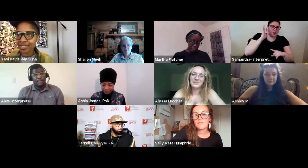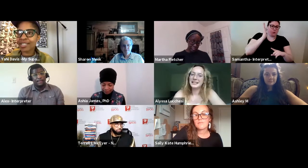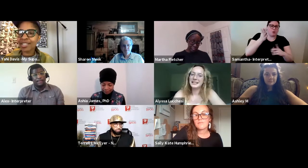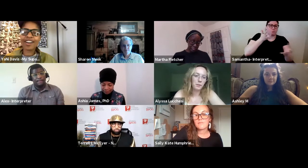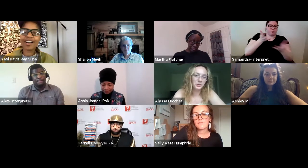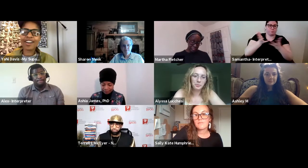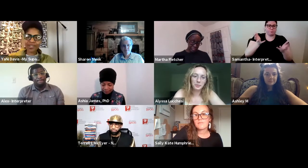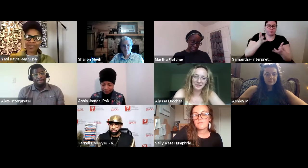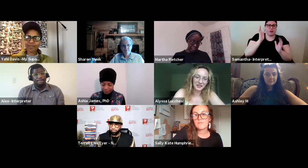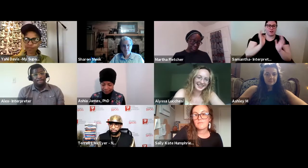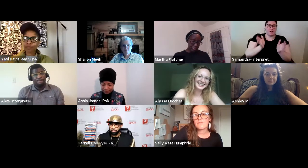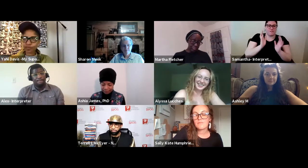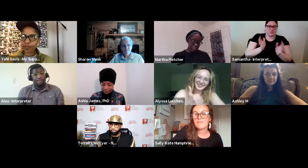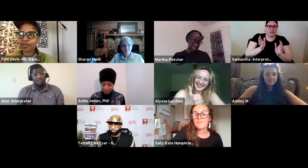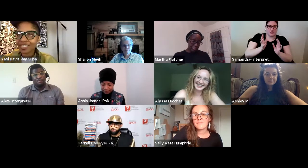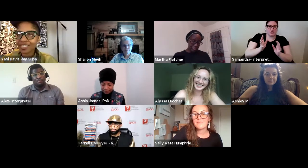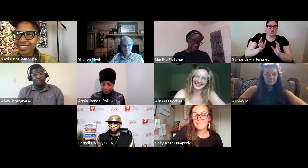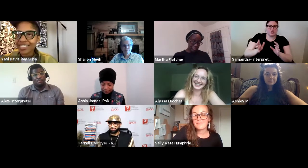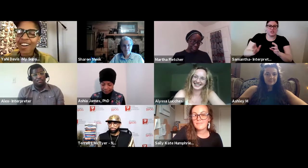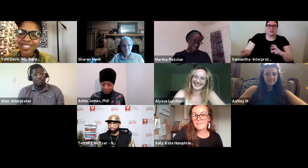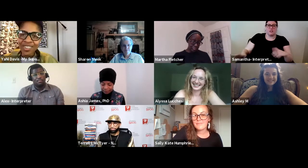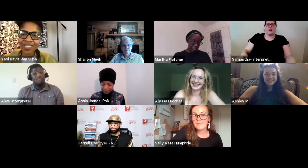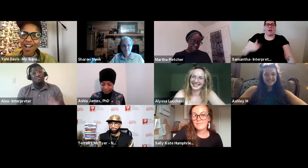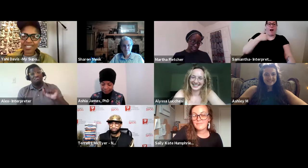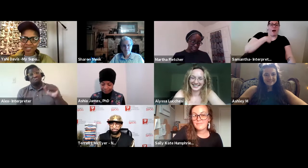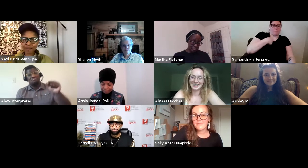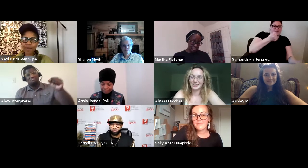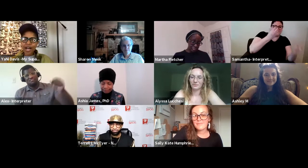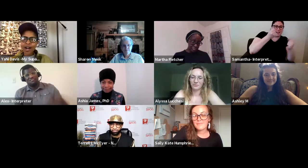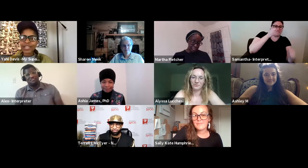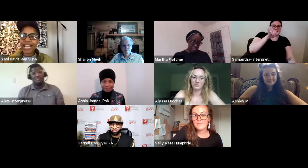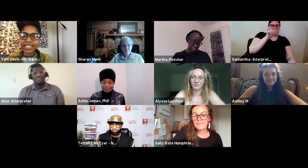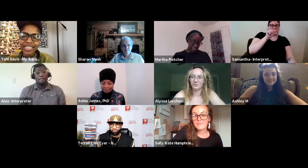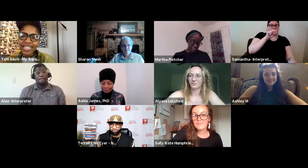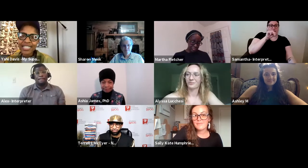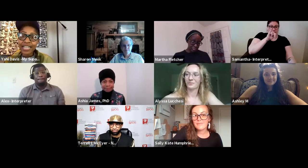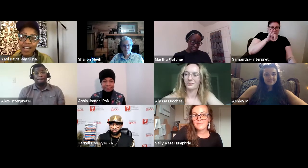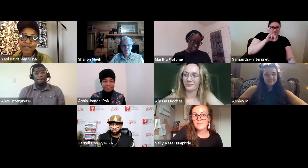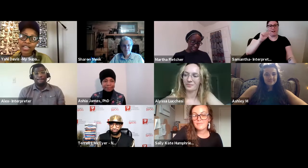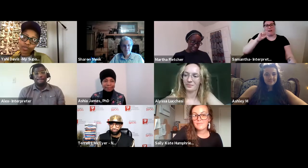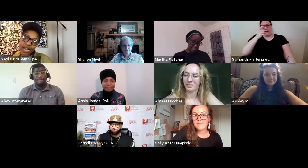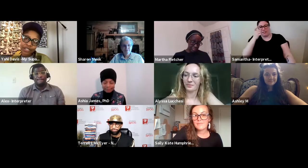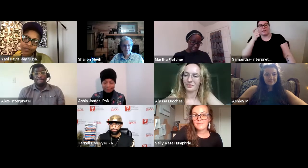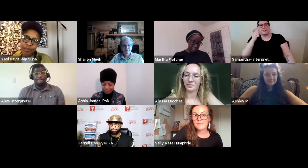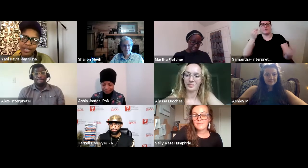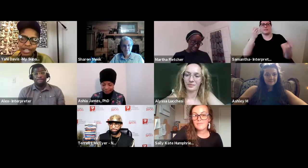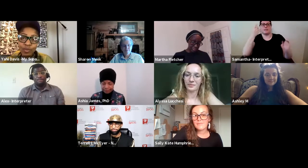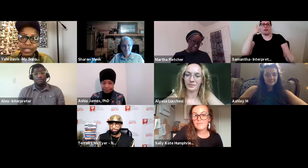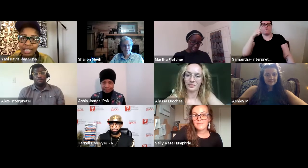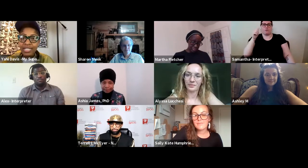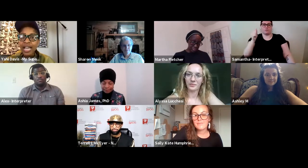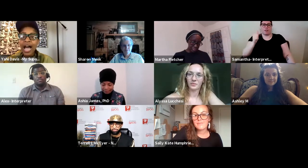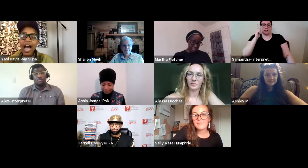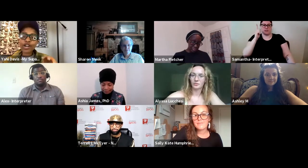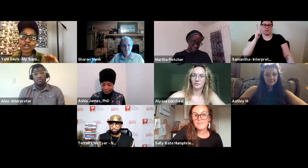conversation? Yep, I'll be. Yep. Awesome. And Ashley is deaf. Thank you, Ashley, for being here